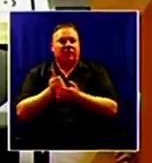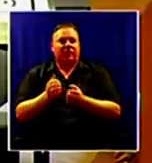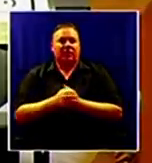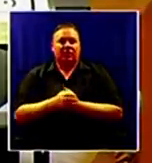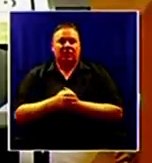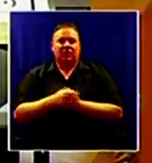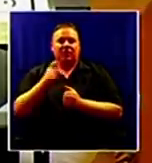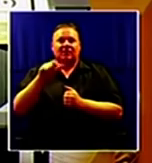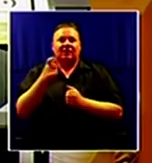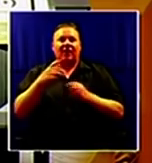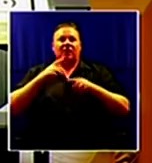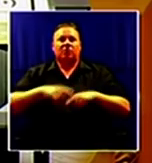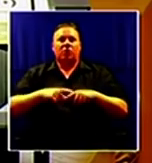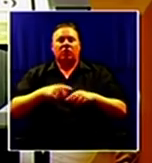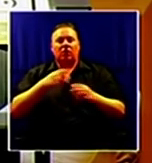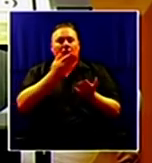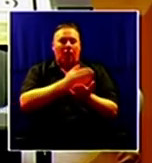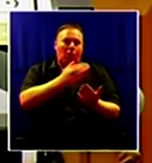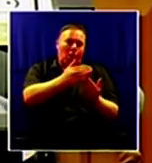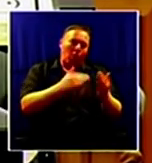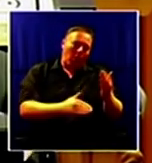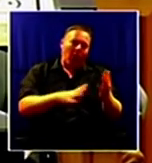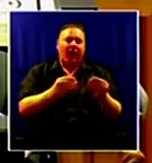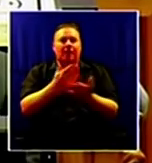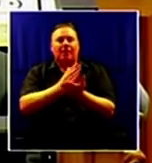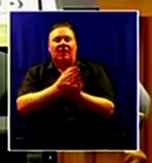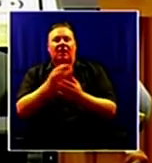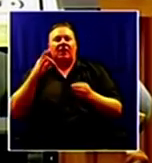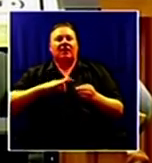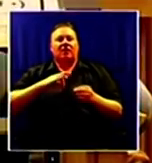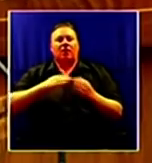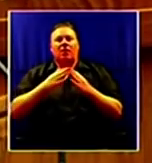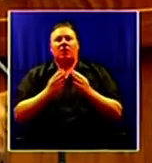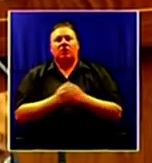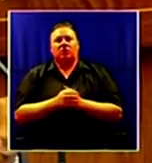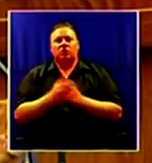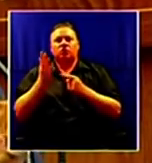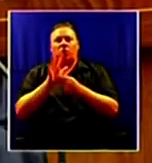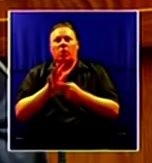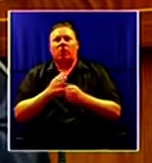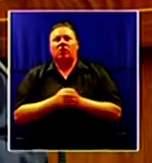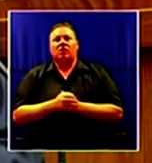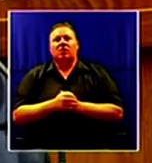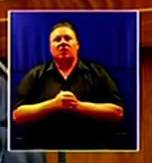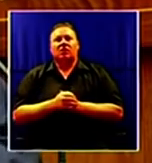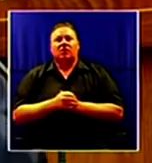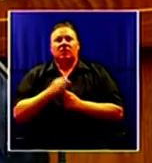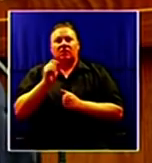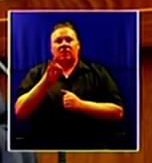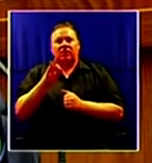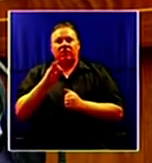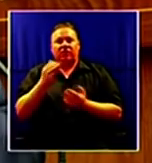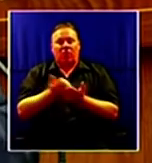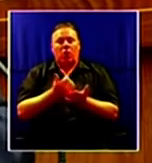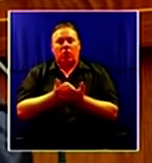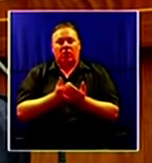burden on the lower and middle income households. As an illustration, if you are earning